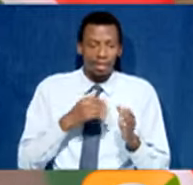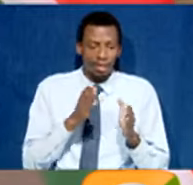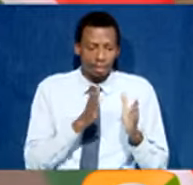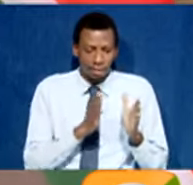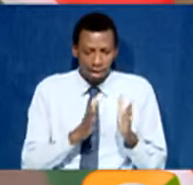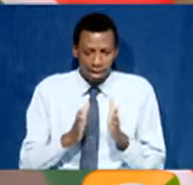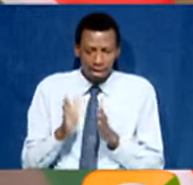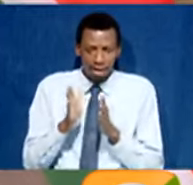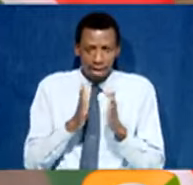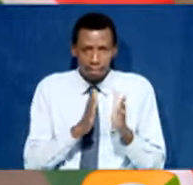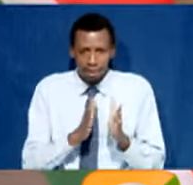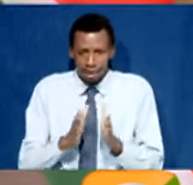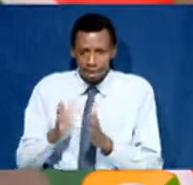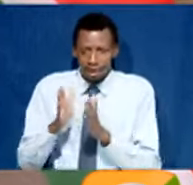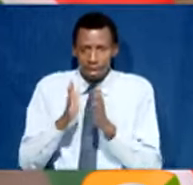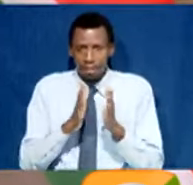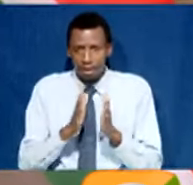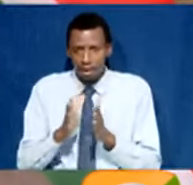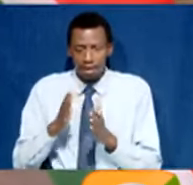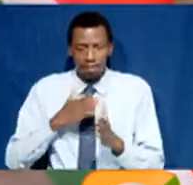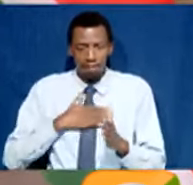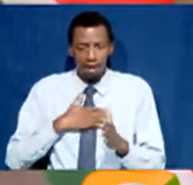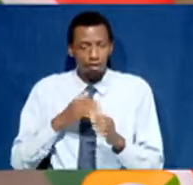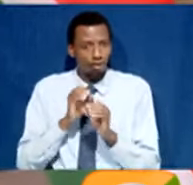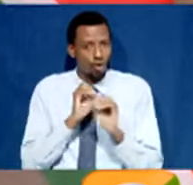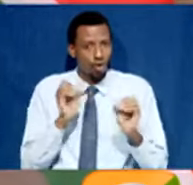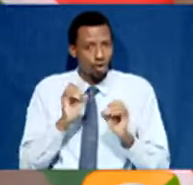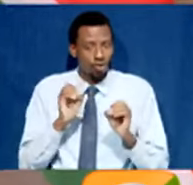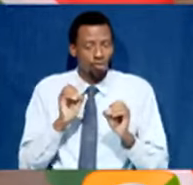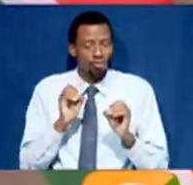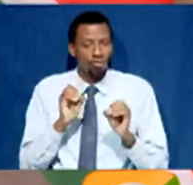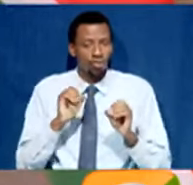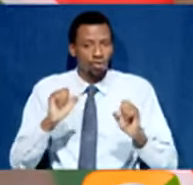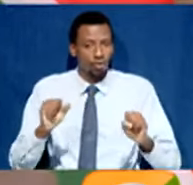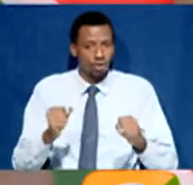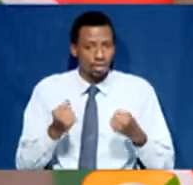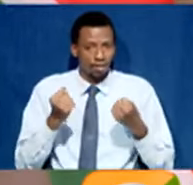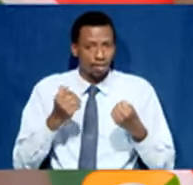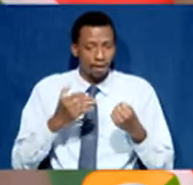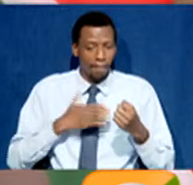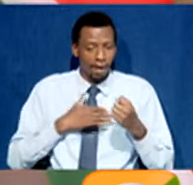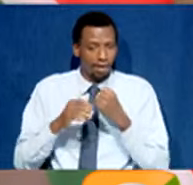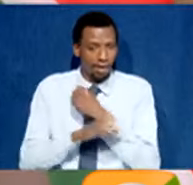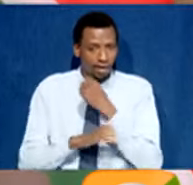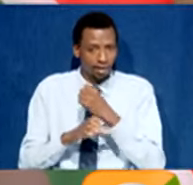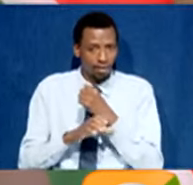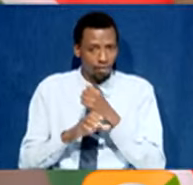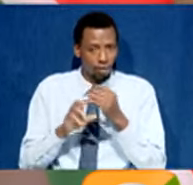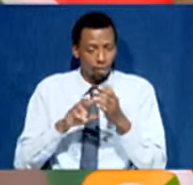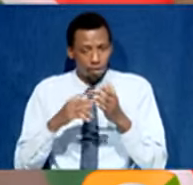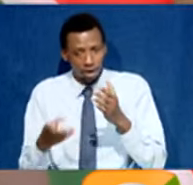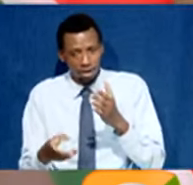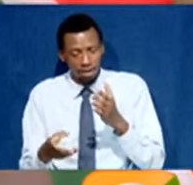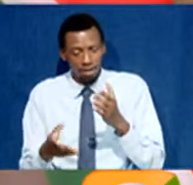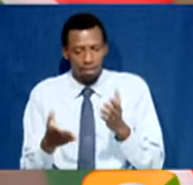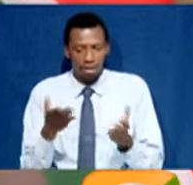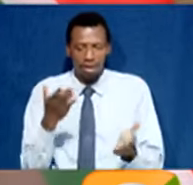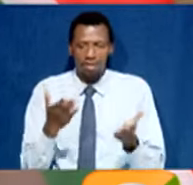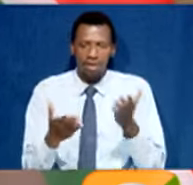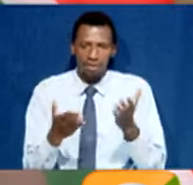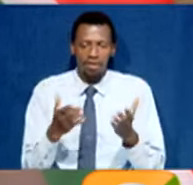what I have packaged to salvage our country from going over the cliff, we'd be talking a different story. Would you